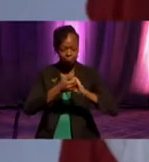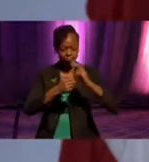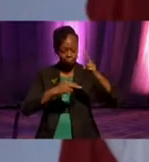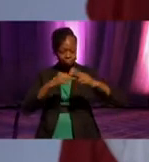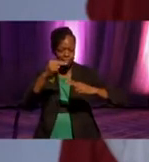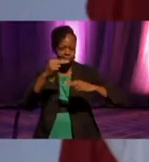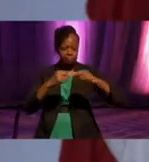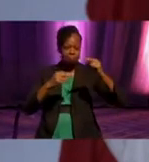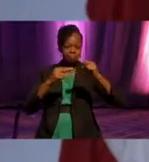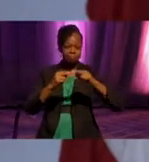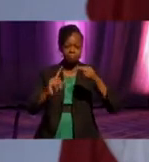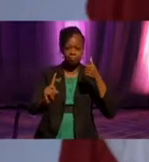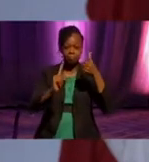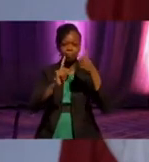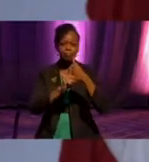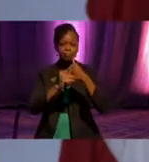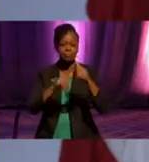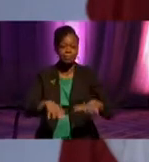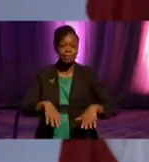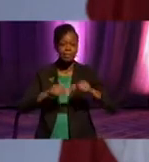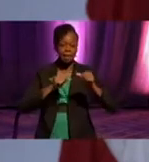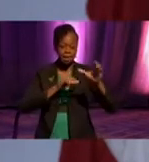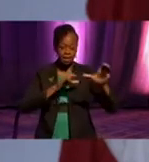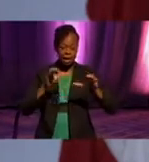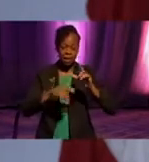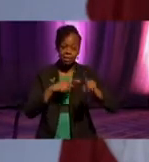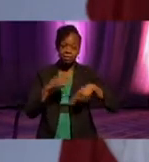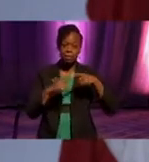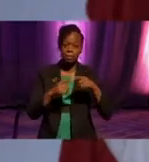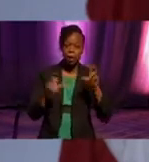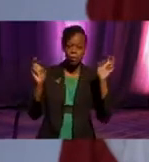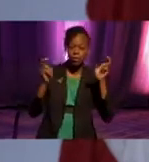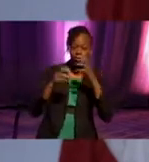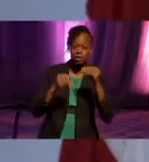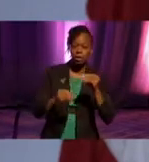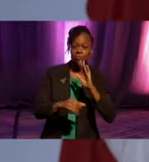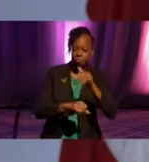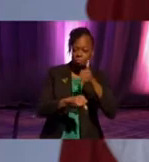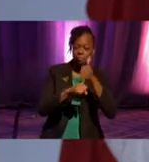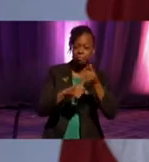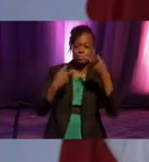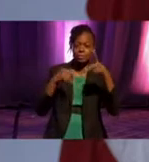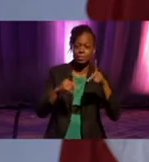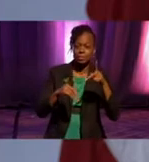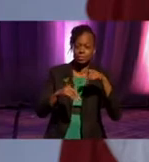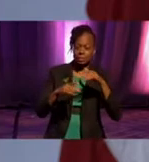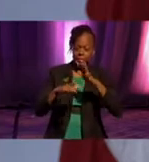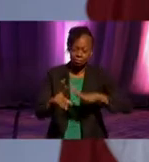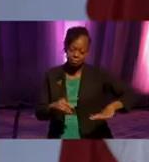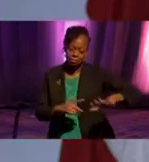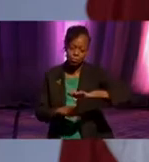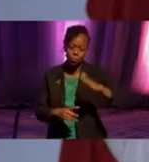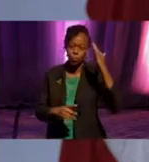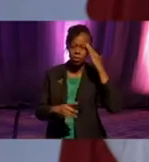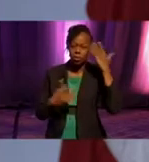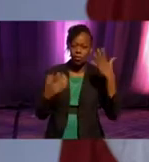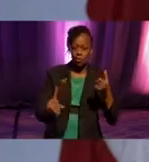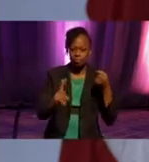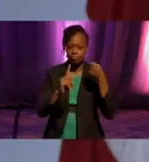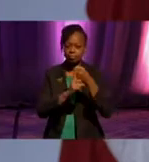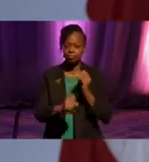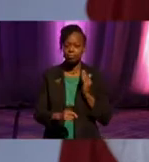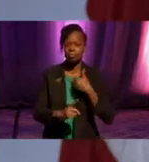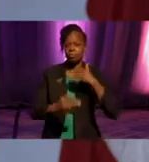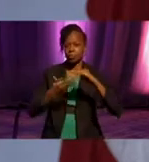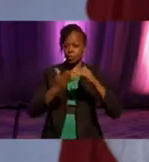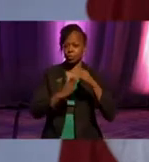to take action on issues and create opportunities in the spaces that we know are impacting our city and families and